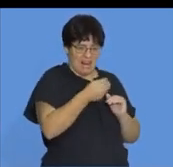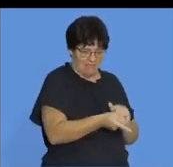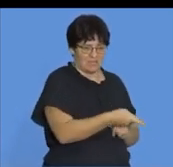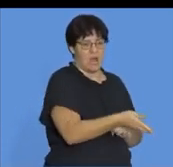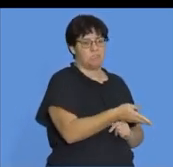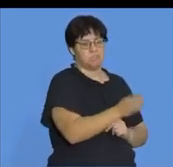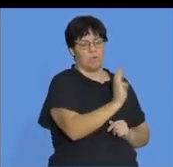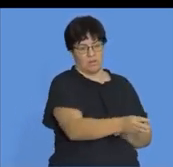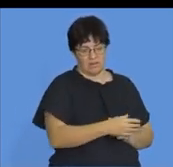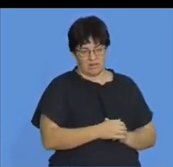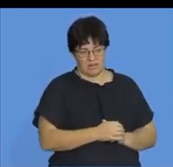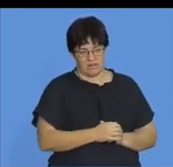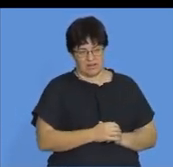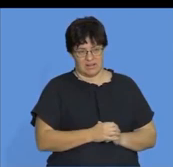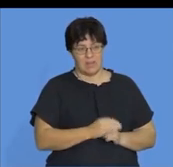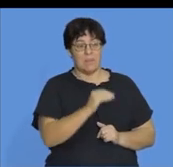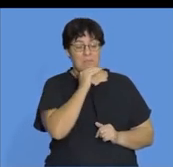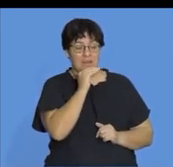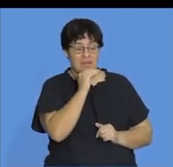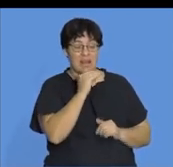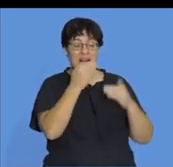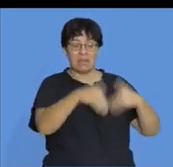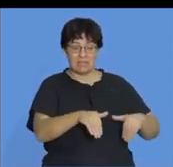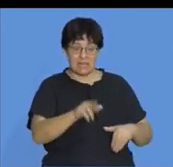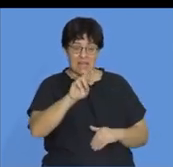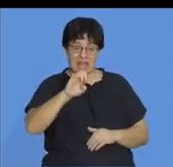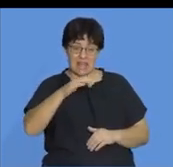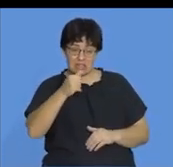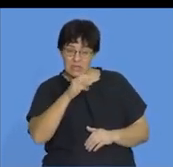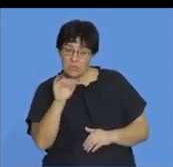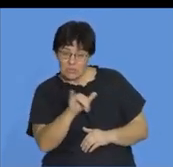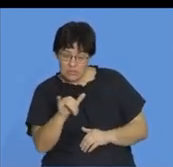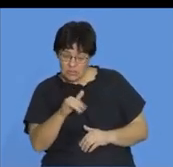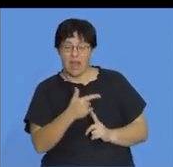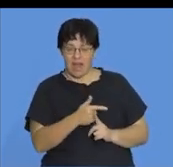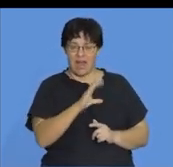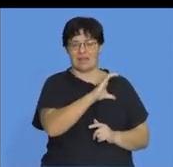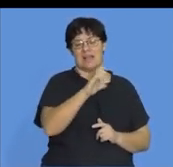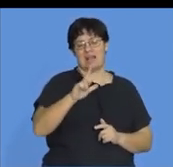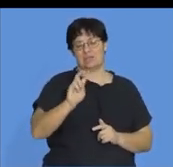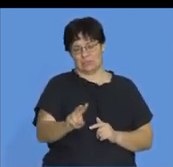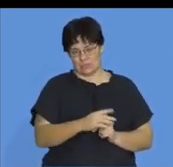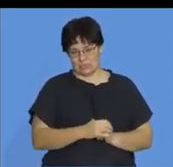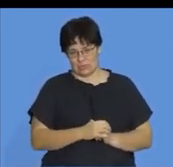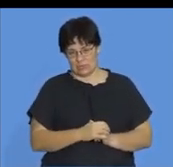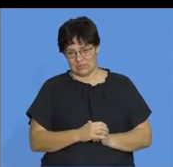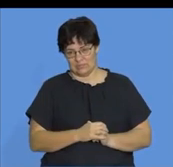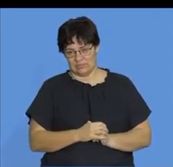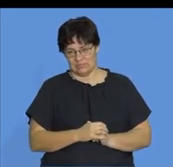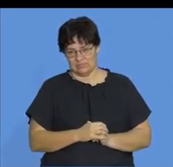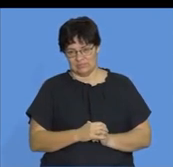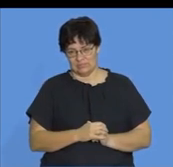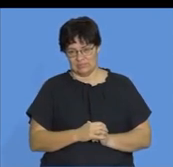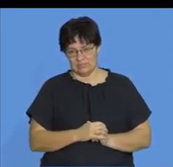So, in other words, we are saying that chlorine is our limiting reagent. So, therefore, we are saying